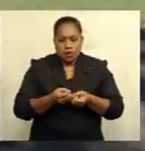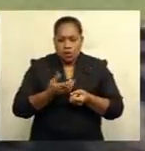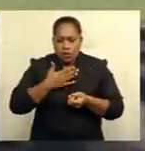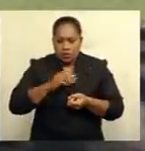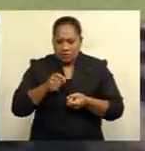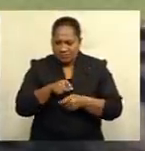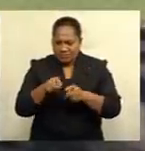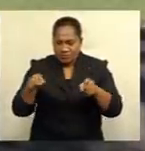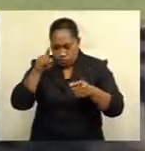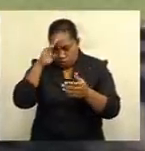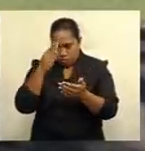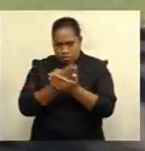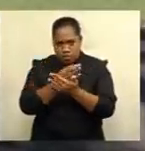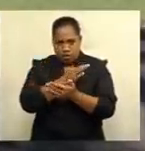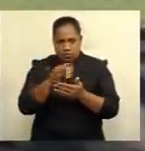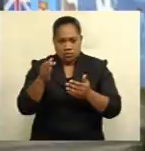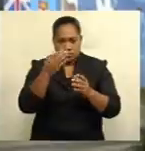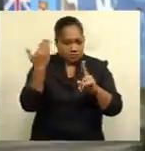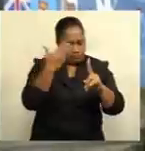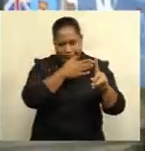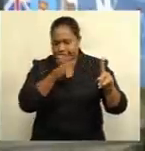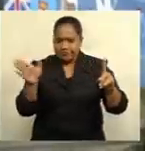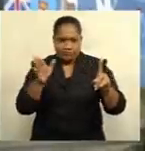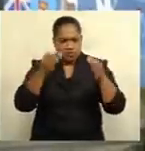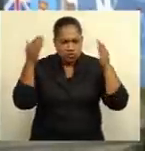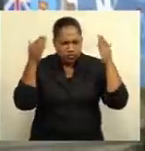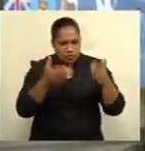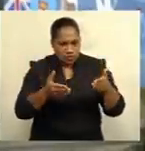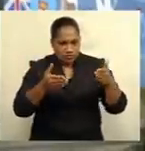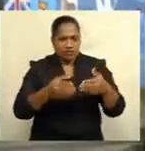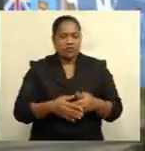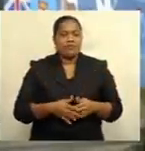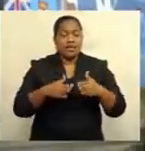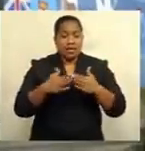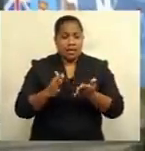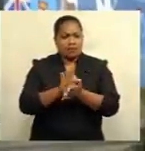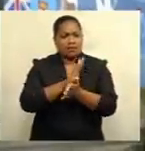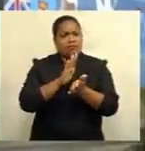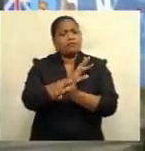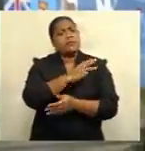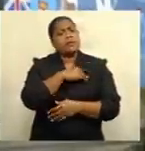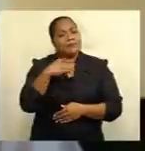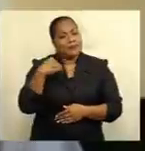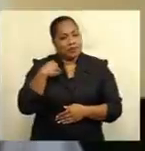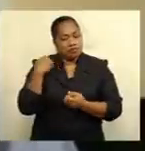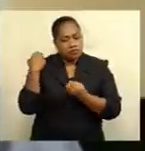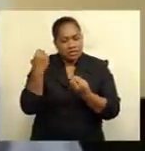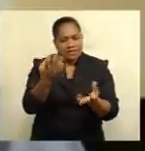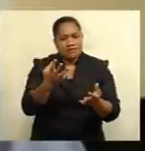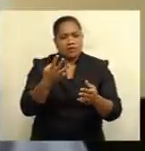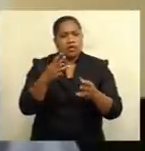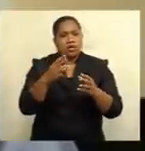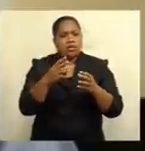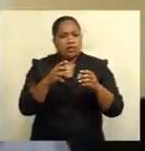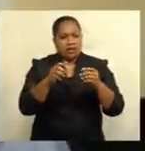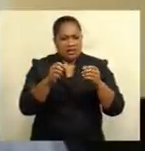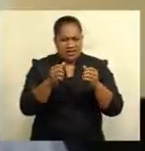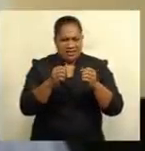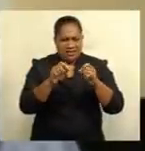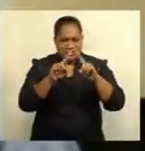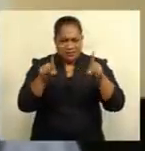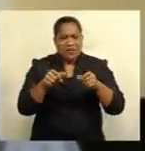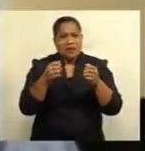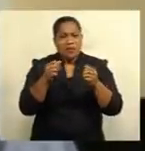concentration. Glad that now the ministry is giving out worksheets, so that helps to keep the